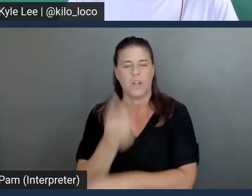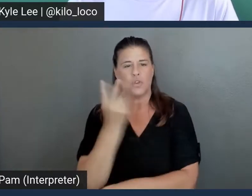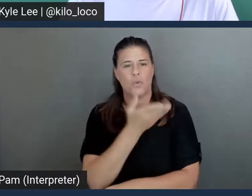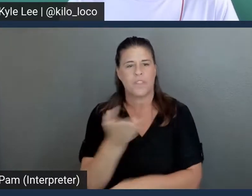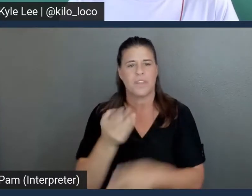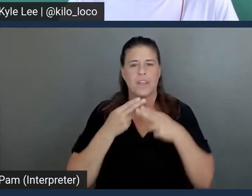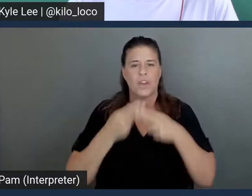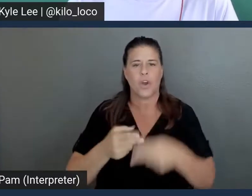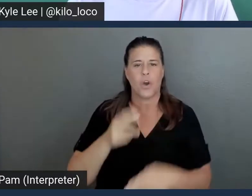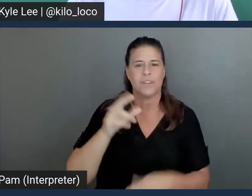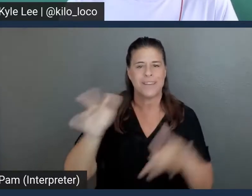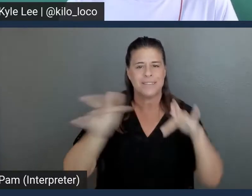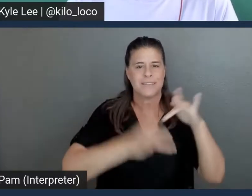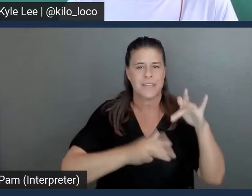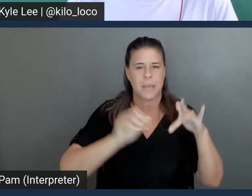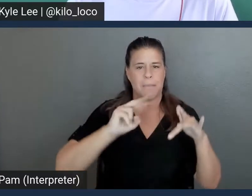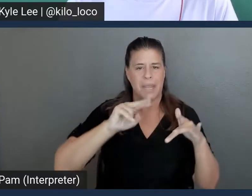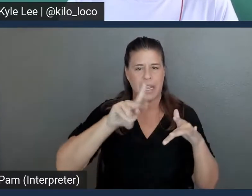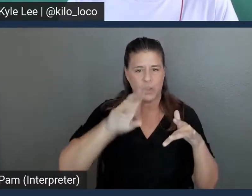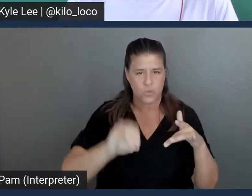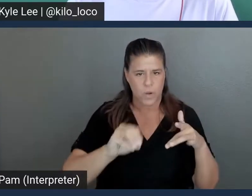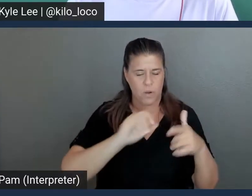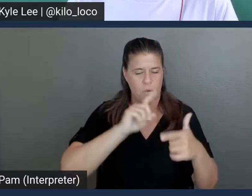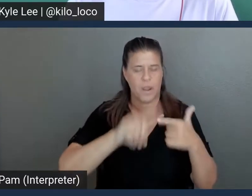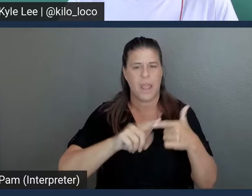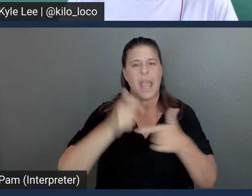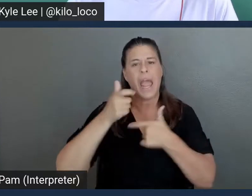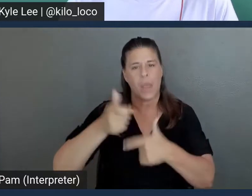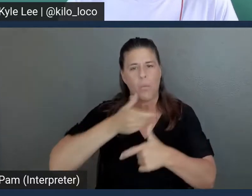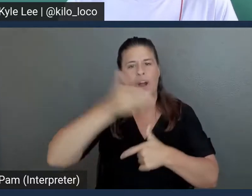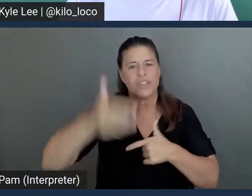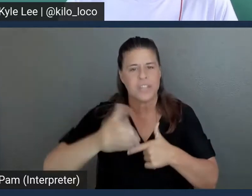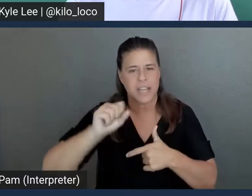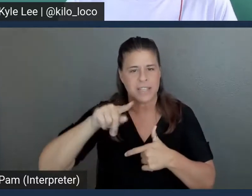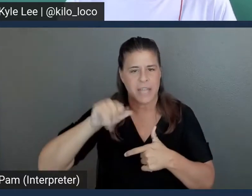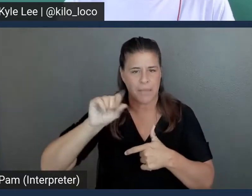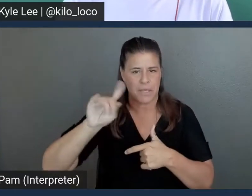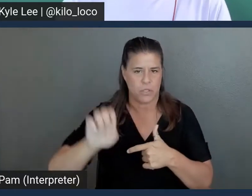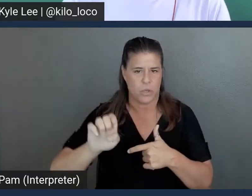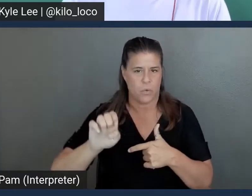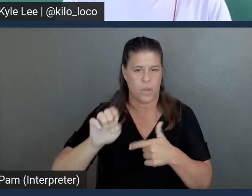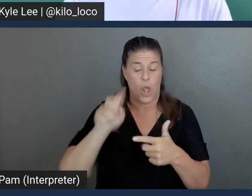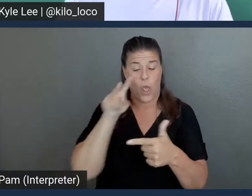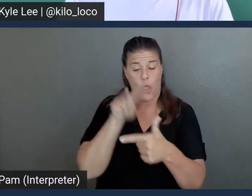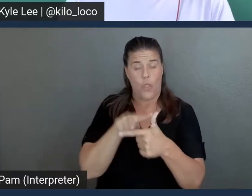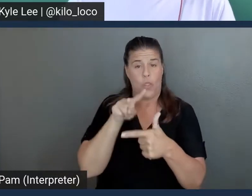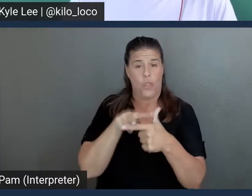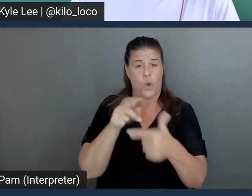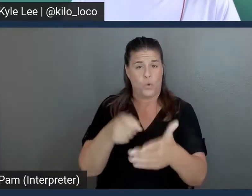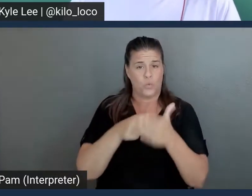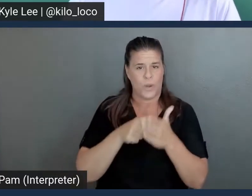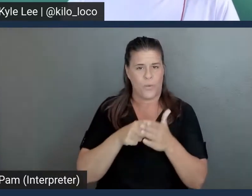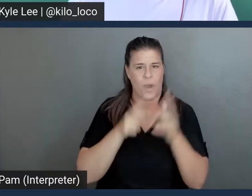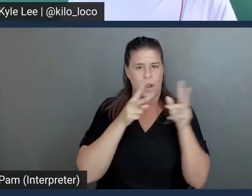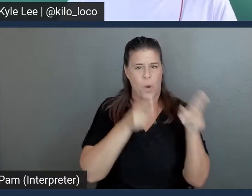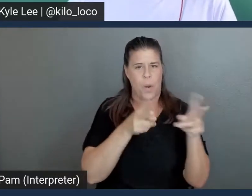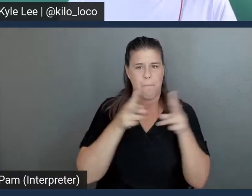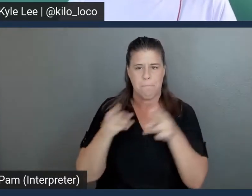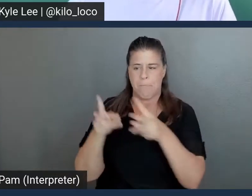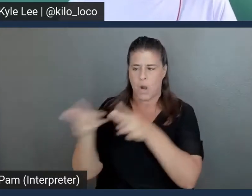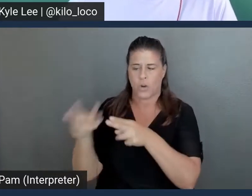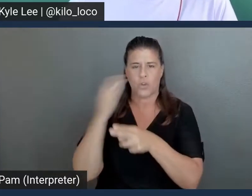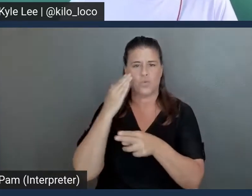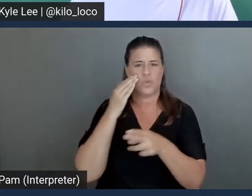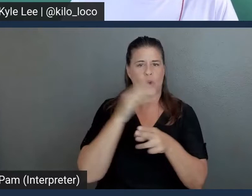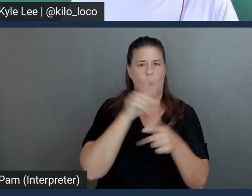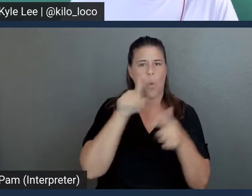skip intro and watch next episode. Those require markers to know when to skip